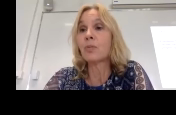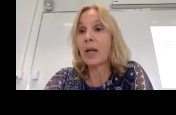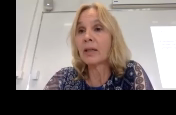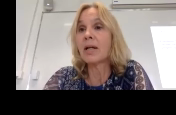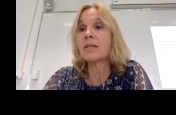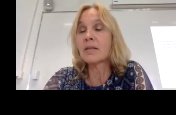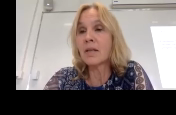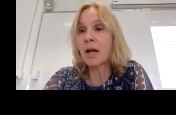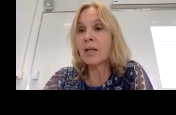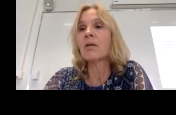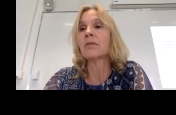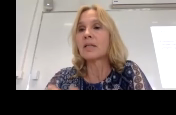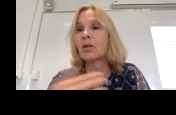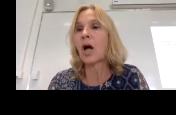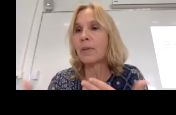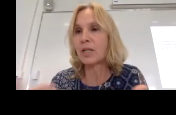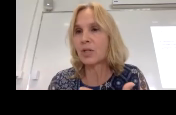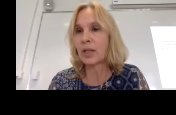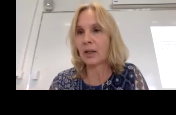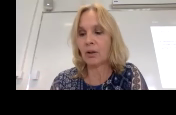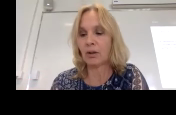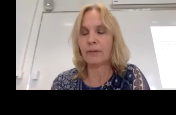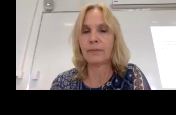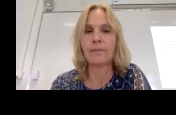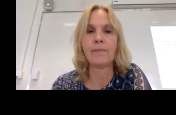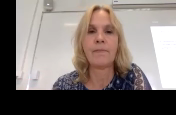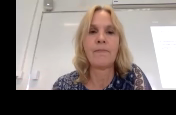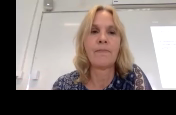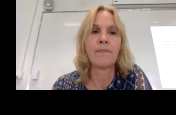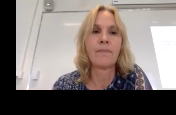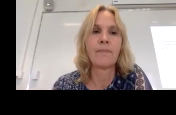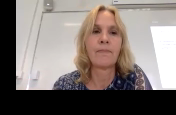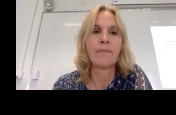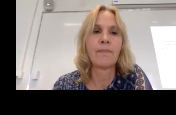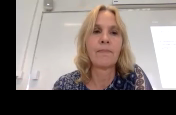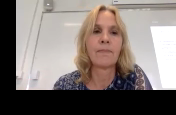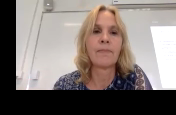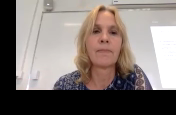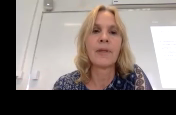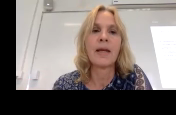have to recognize the sign, lexical competition can occur.